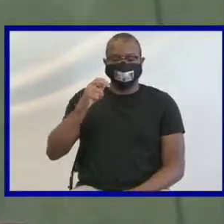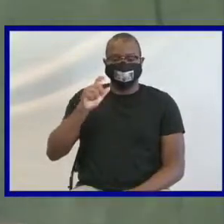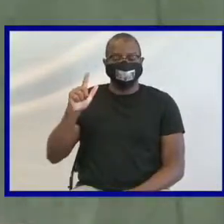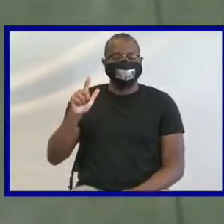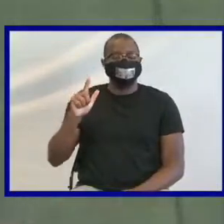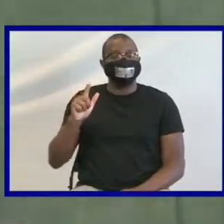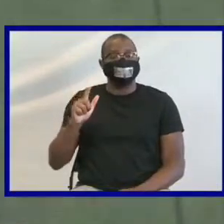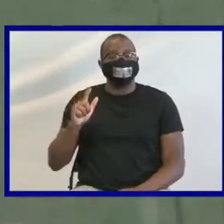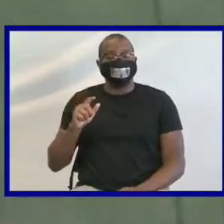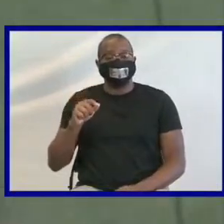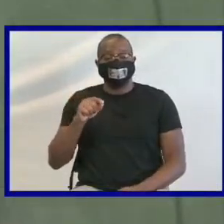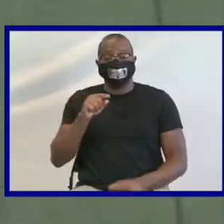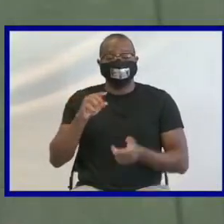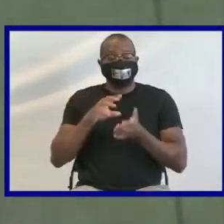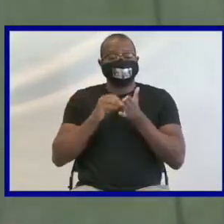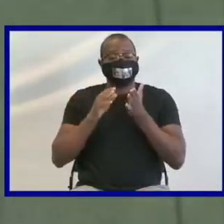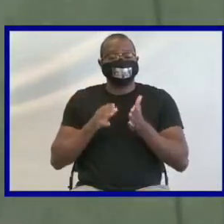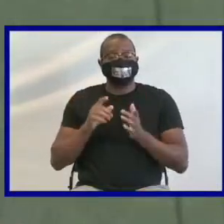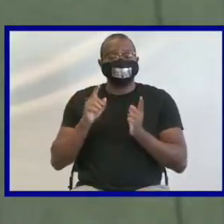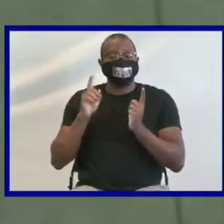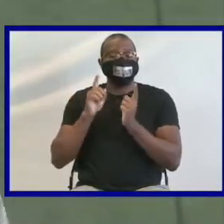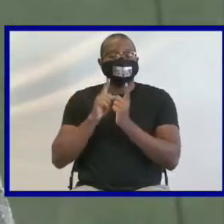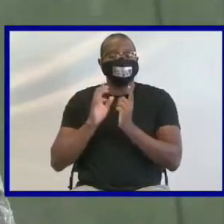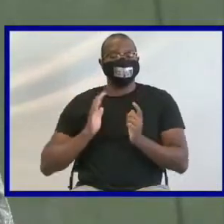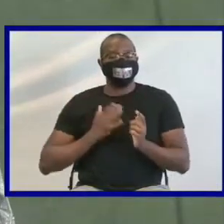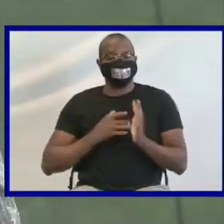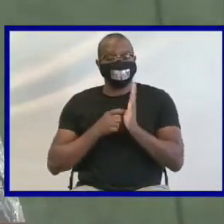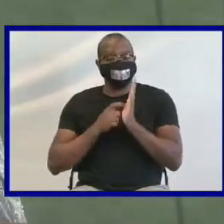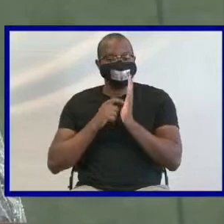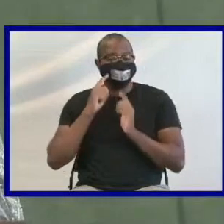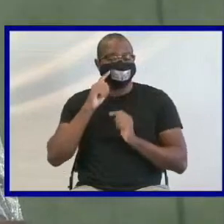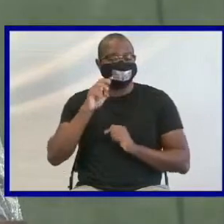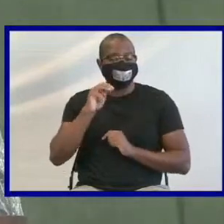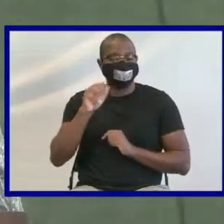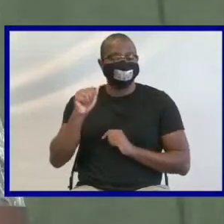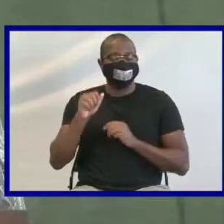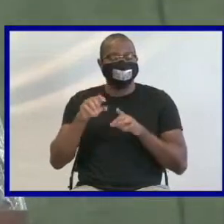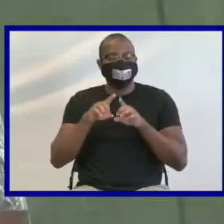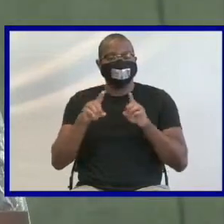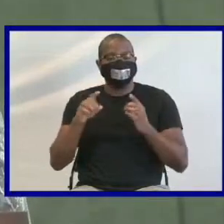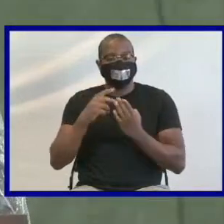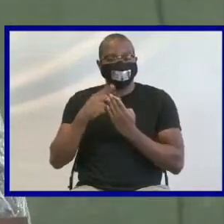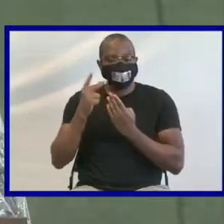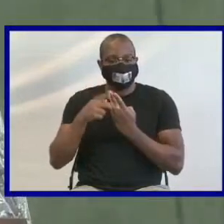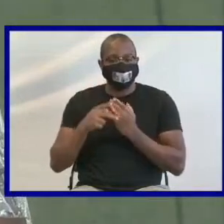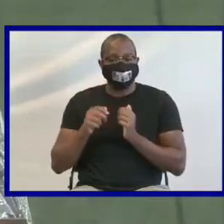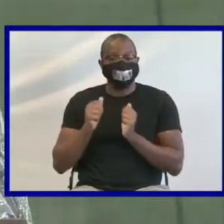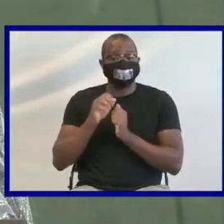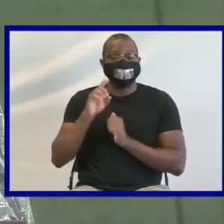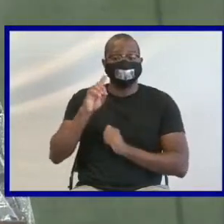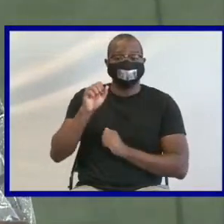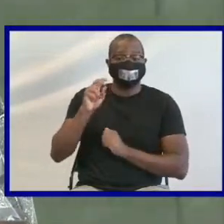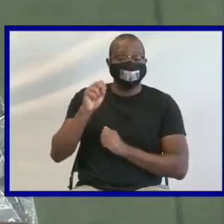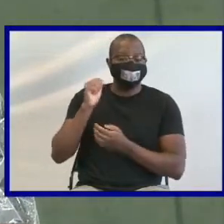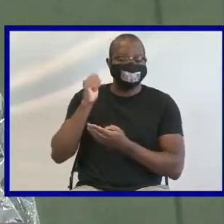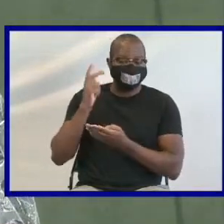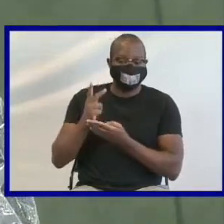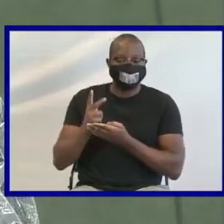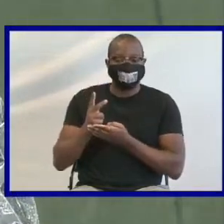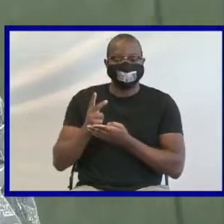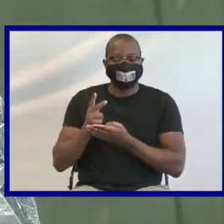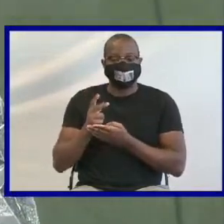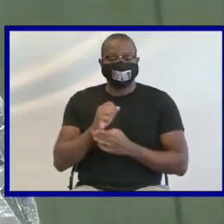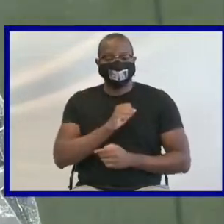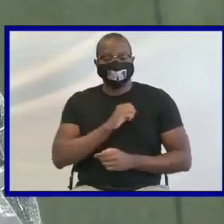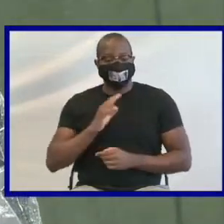have successfully fulfilled the requirements of the master's degree program. With the approval of the dean and the graduate faculty, they